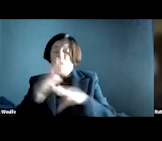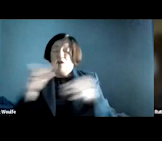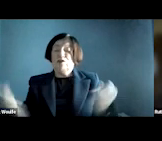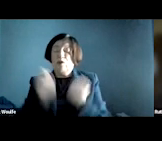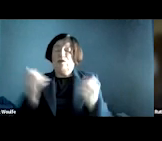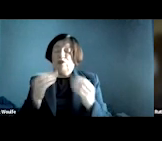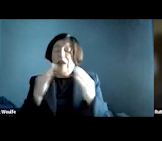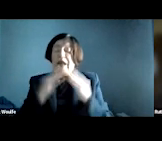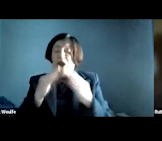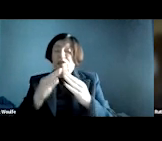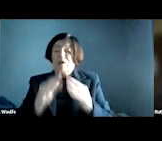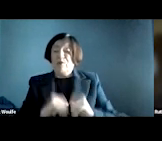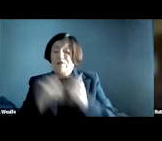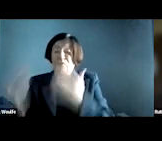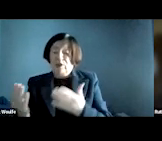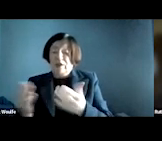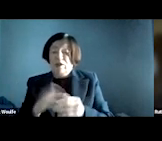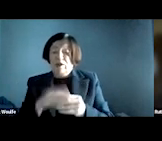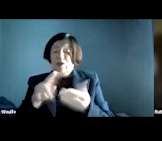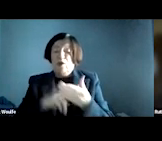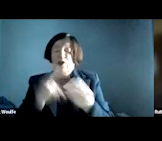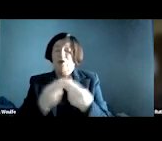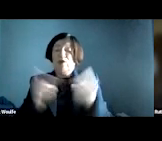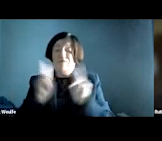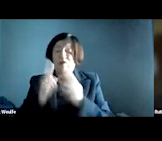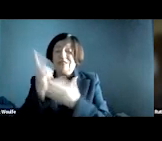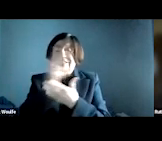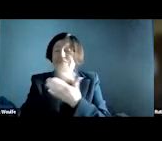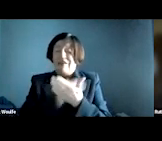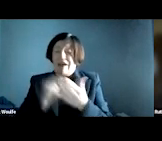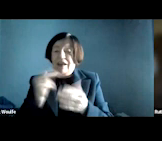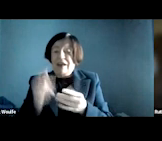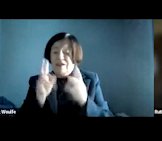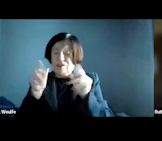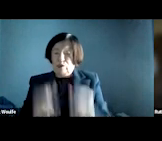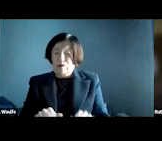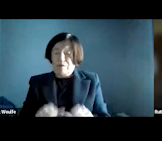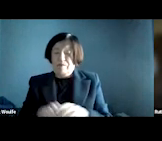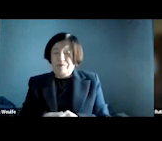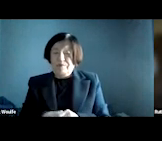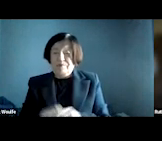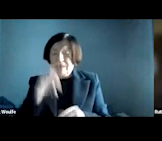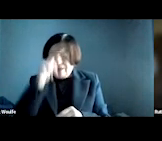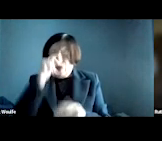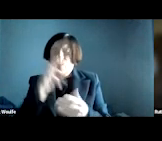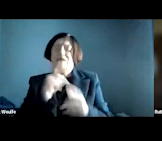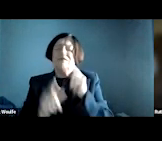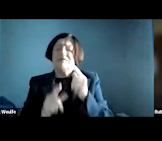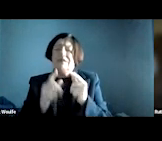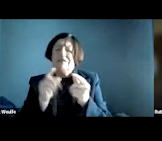housing providers using a universal design approach as appropriate. And I suppose when talking